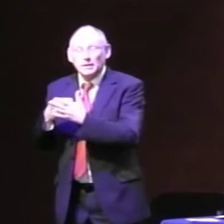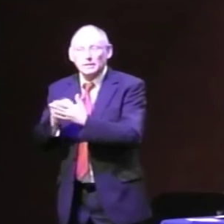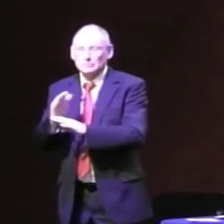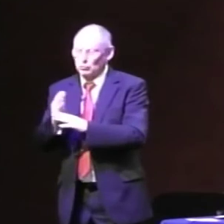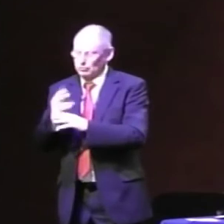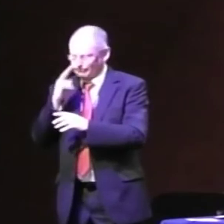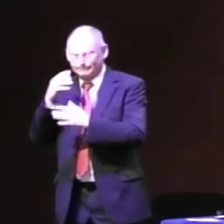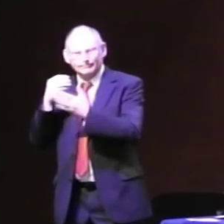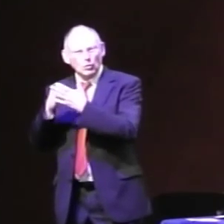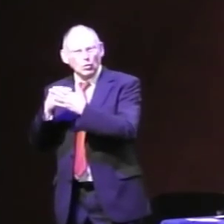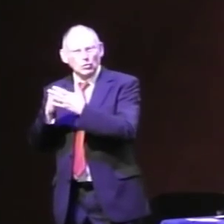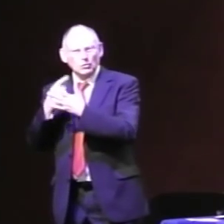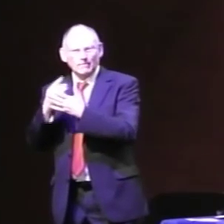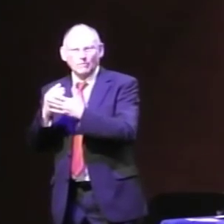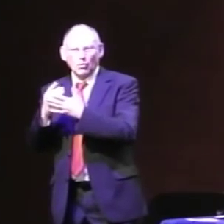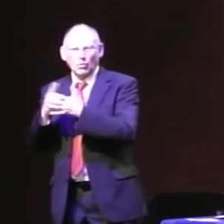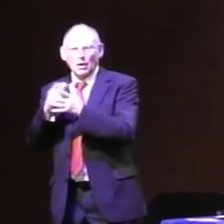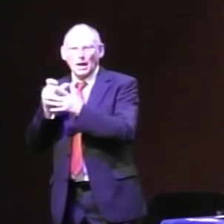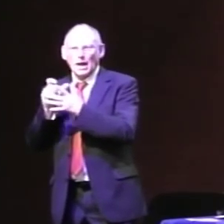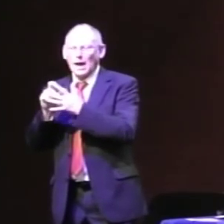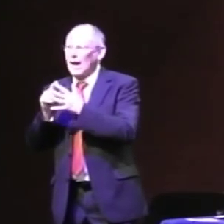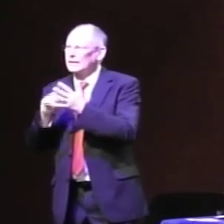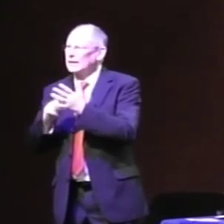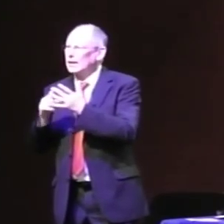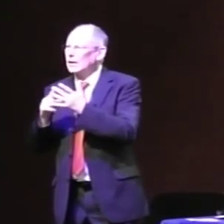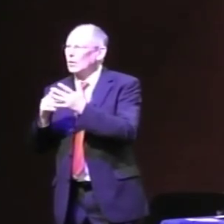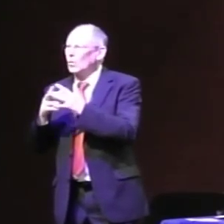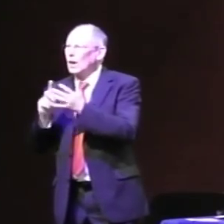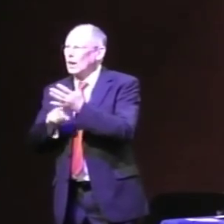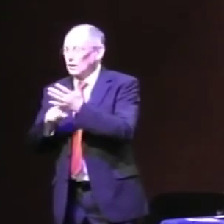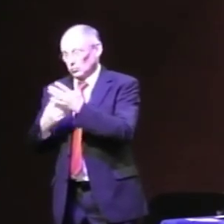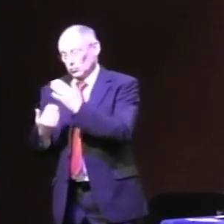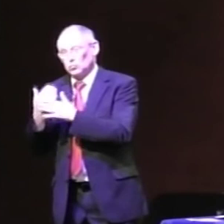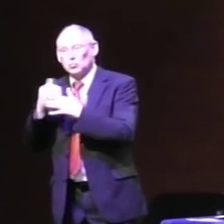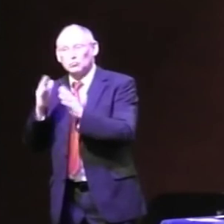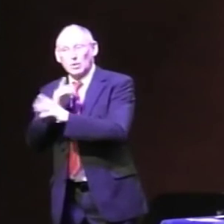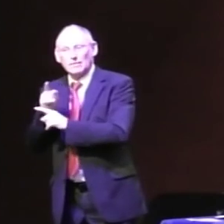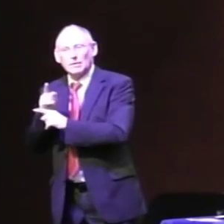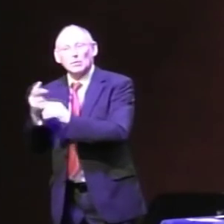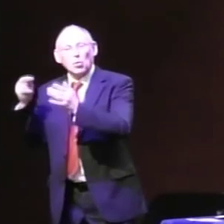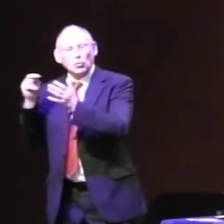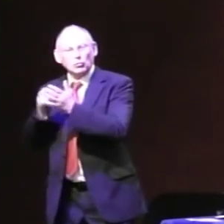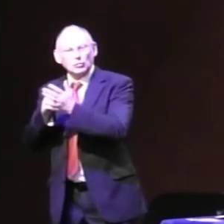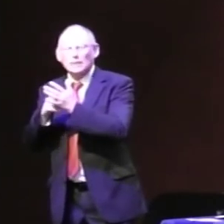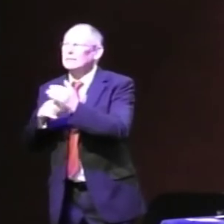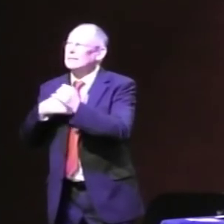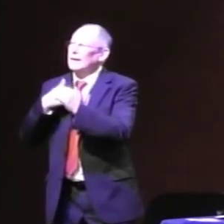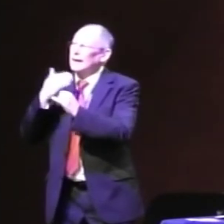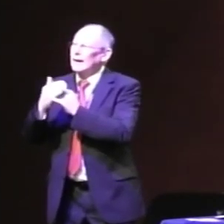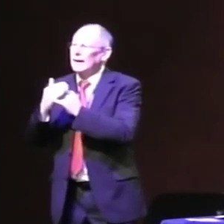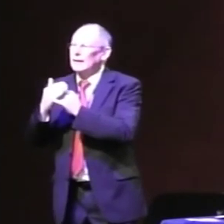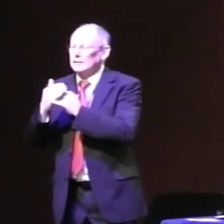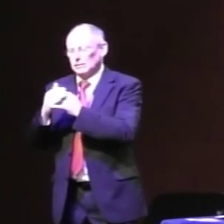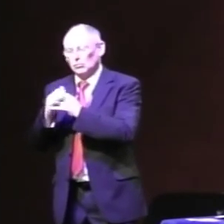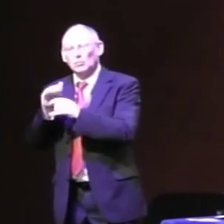at the costs for Addiewell, which is the latest private prison in Scotland. The cost of that contract by the end of its full term is